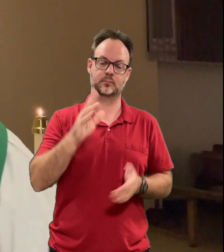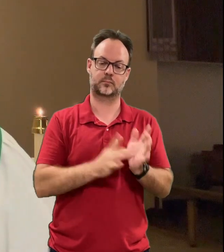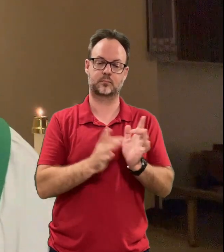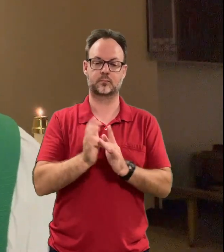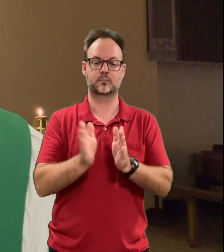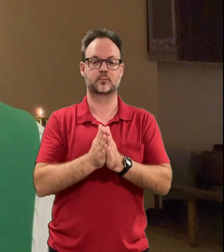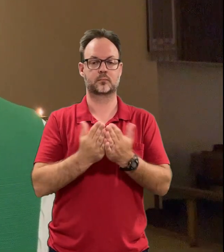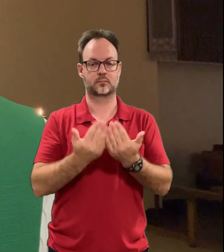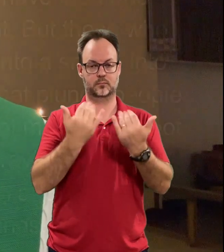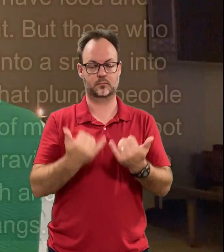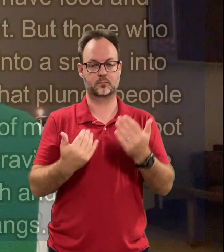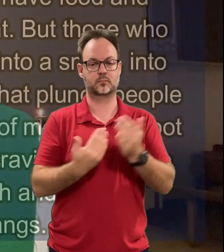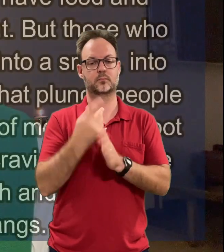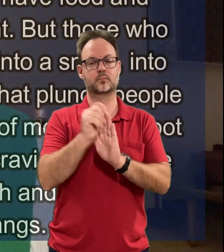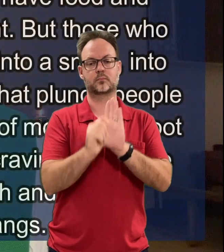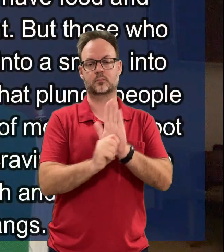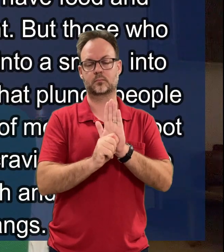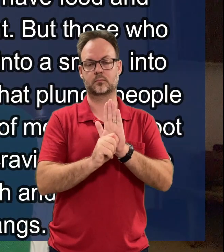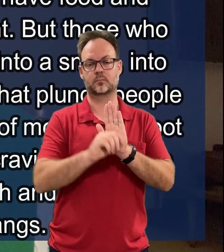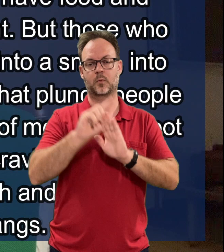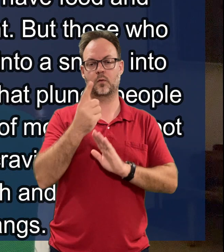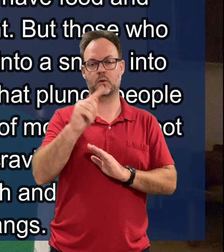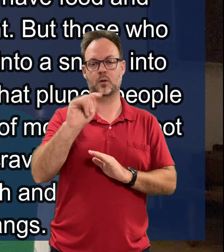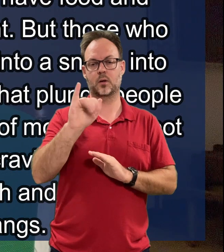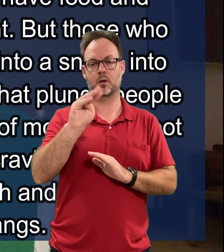New Testament, the book of 1 Timothy, chapter 6.